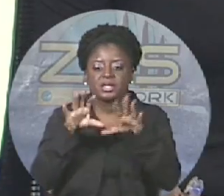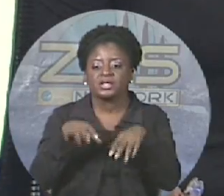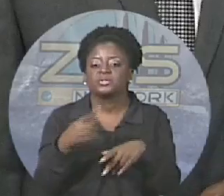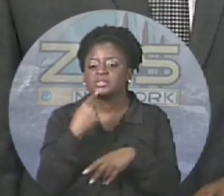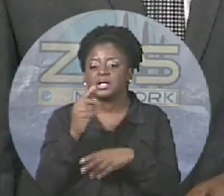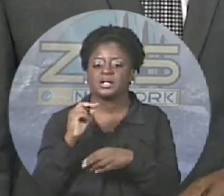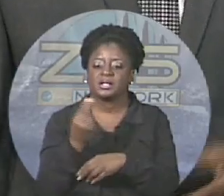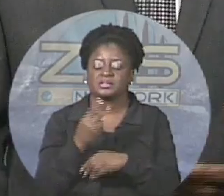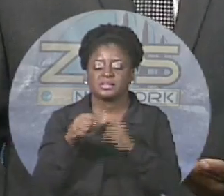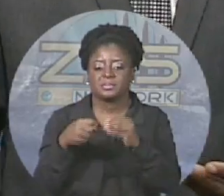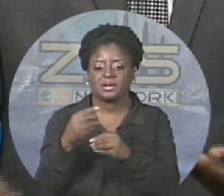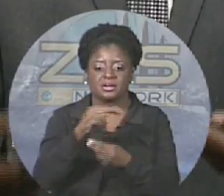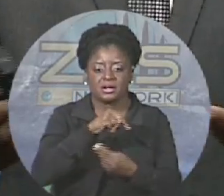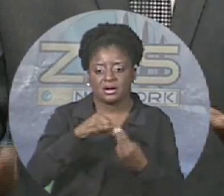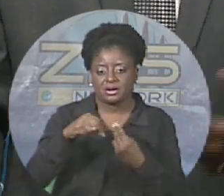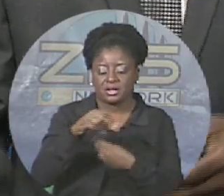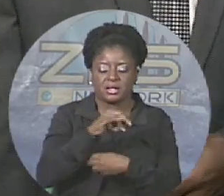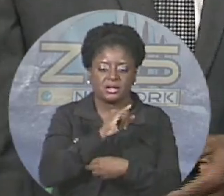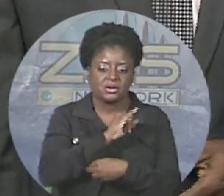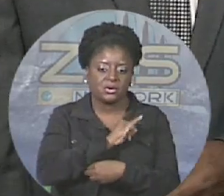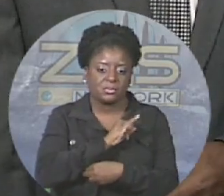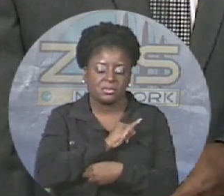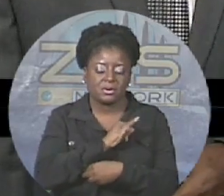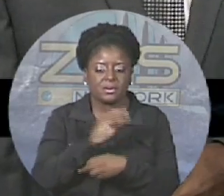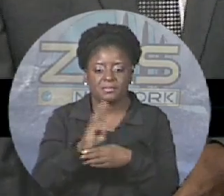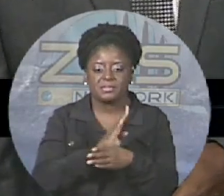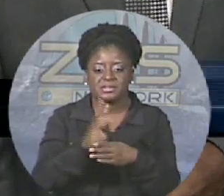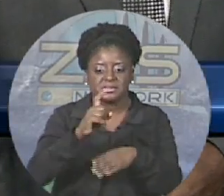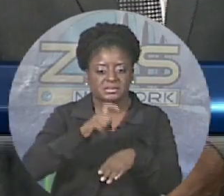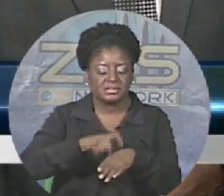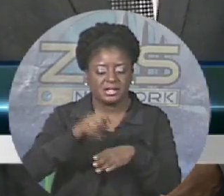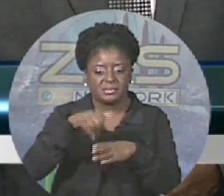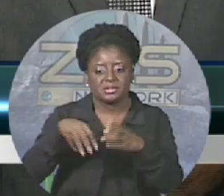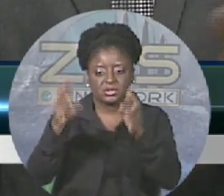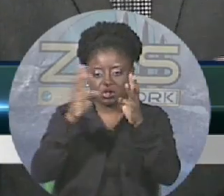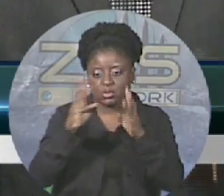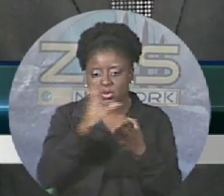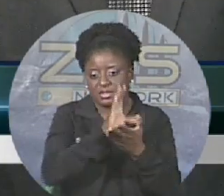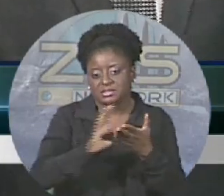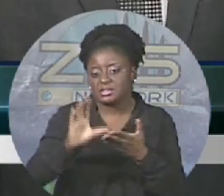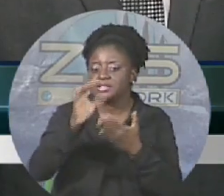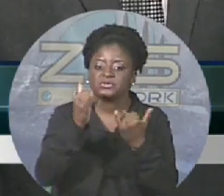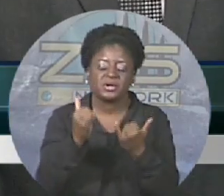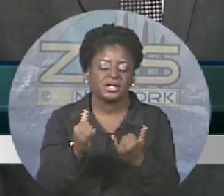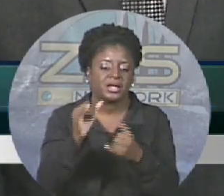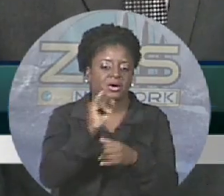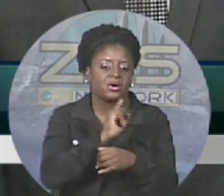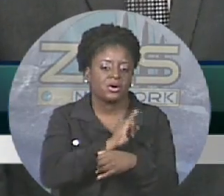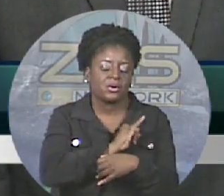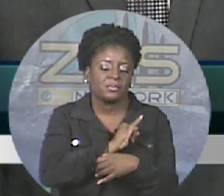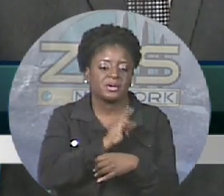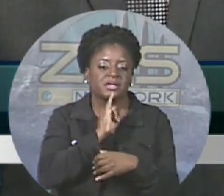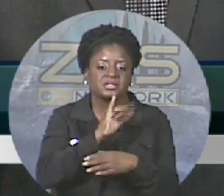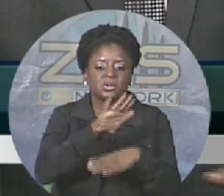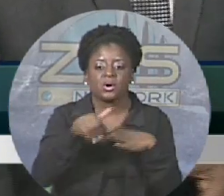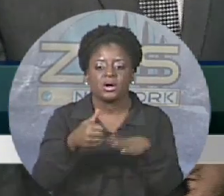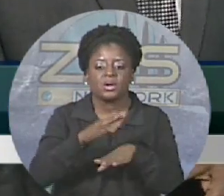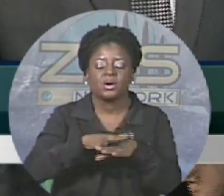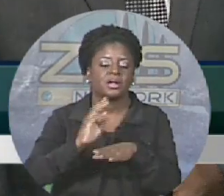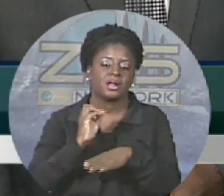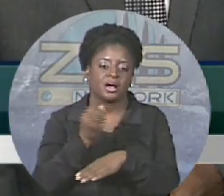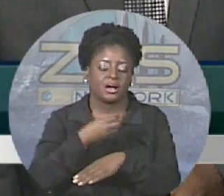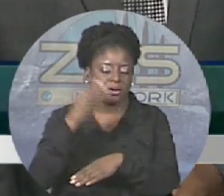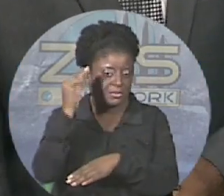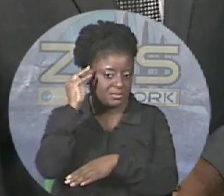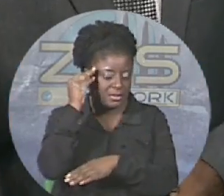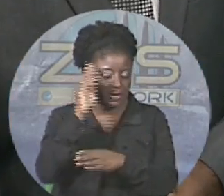Hurricane Irma? Hi, LaDawn, and well, a busy time in the weather center right now as Irma is all on our minds, and of course that's